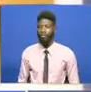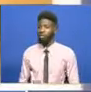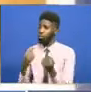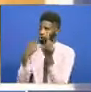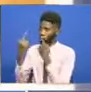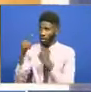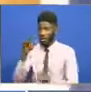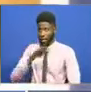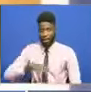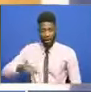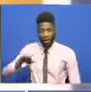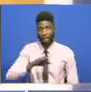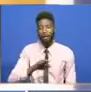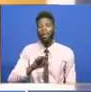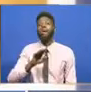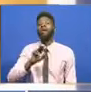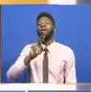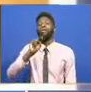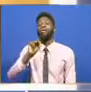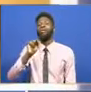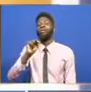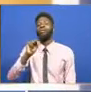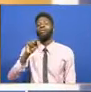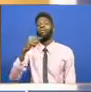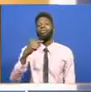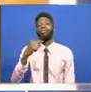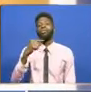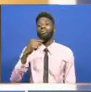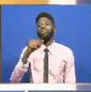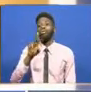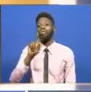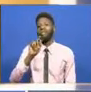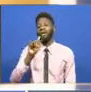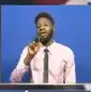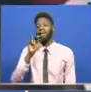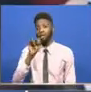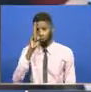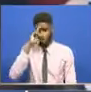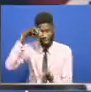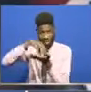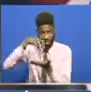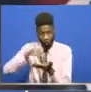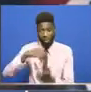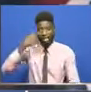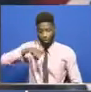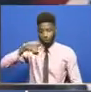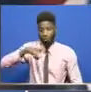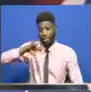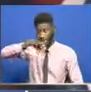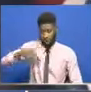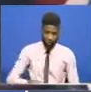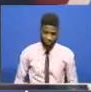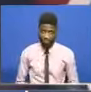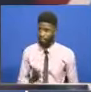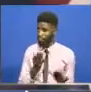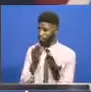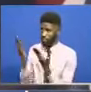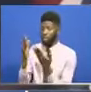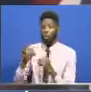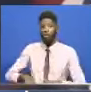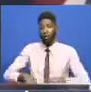Speaking at Ngutani Police Station in Migwani Sub-County, Kitui County, Eastern Regional Police Commander Noah